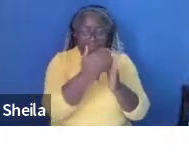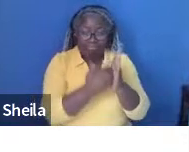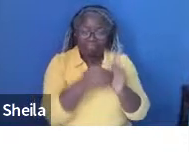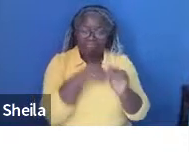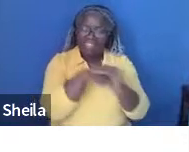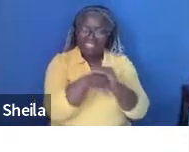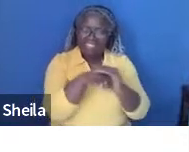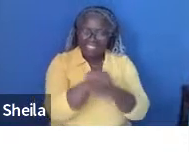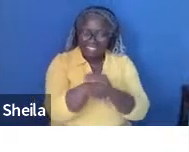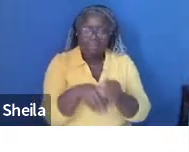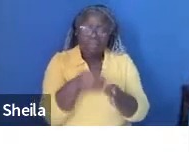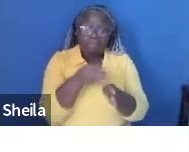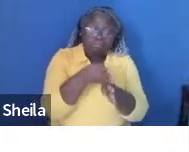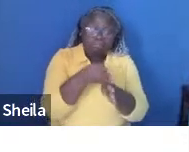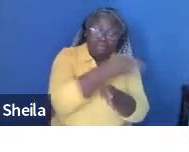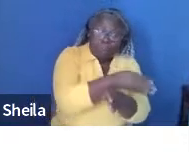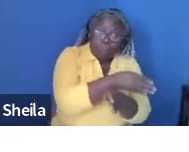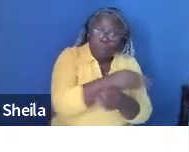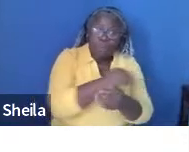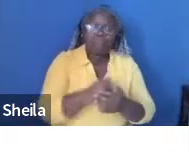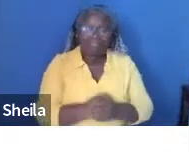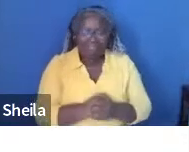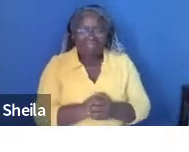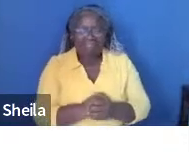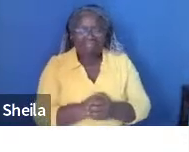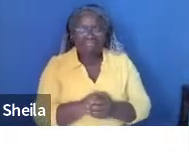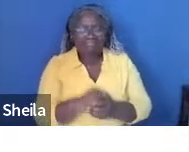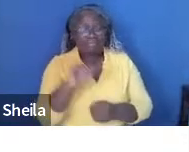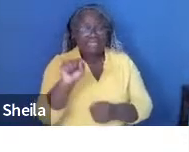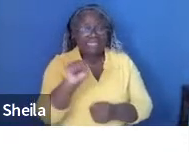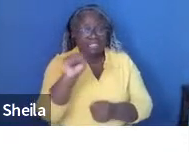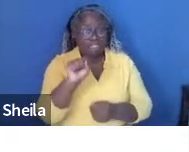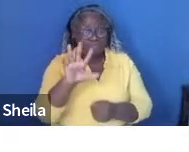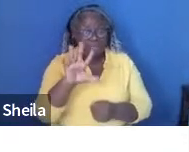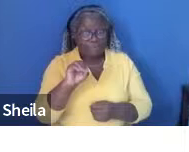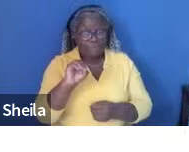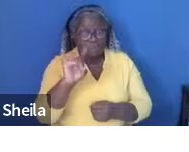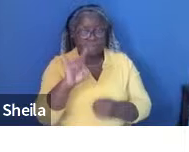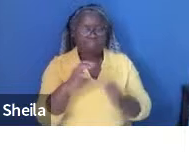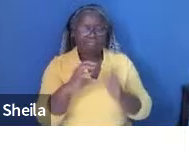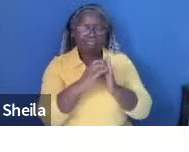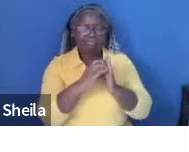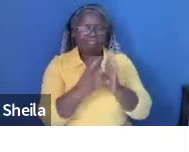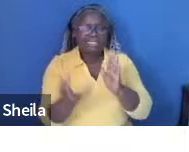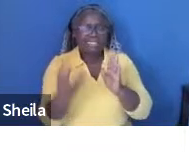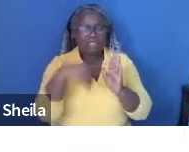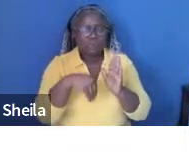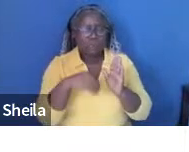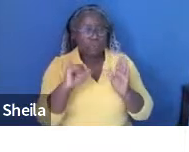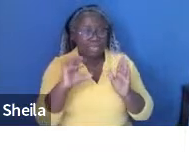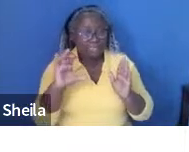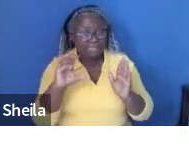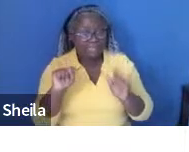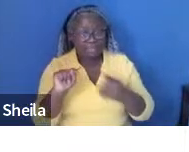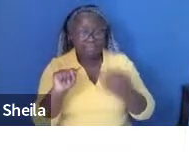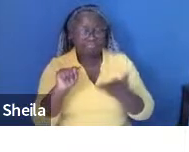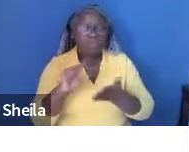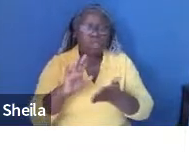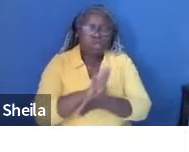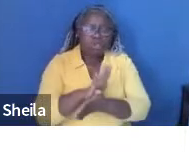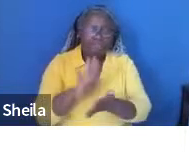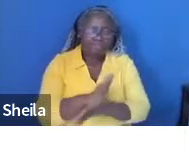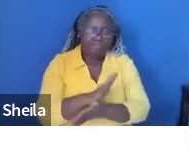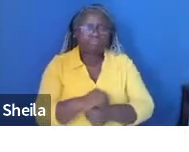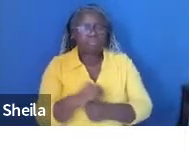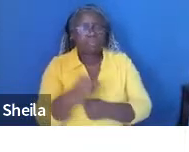508 includes standards to cover all types of ICT in healthcare, from the hardware device to the software application to